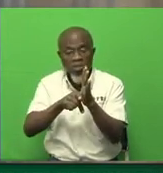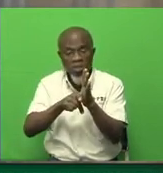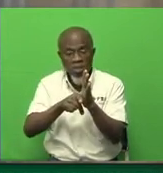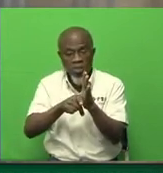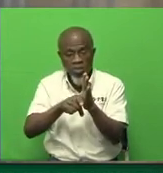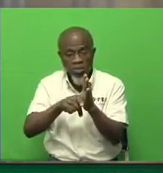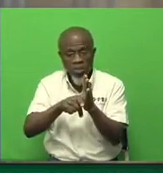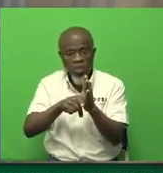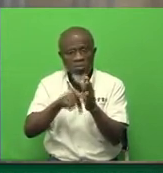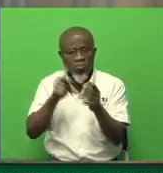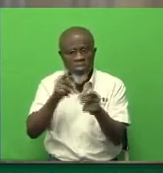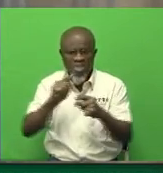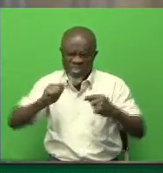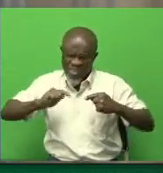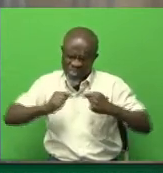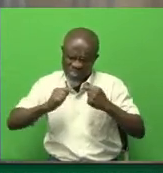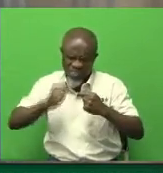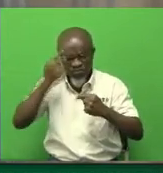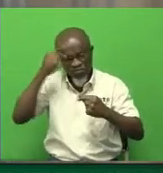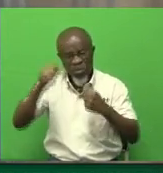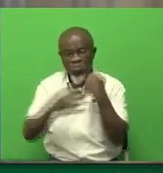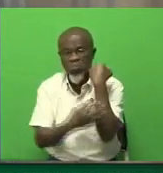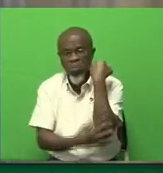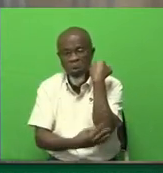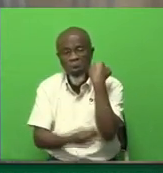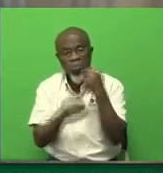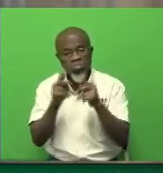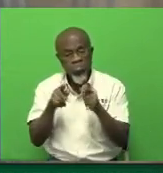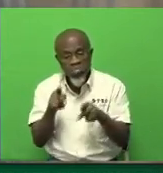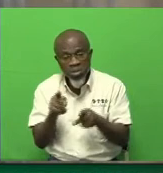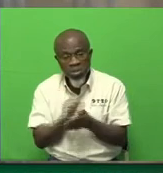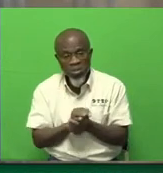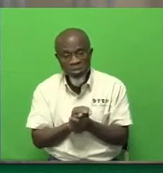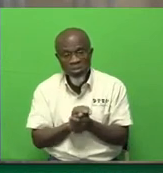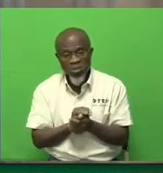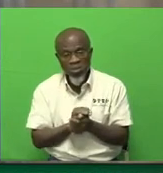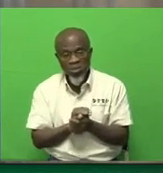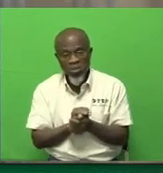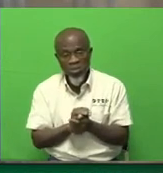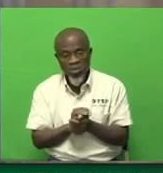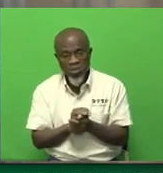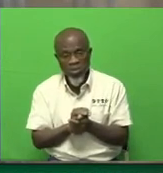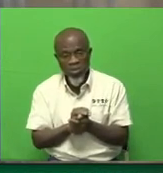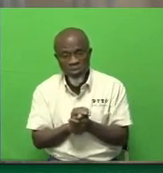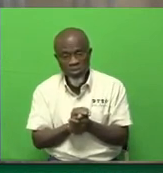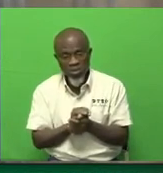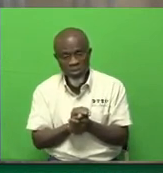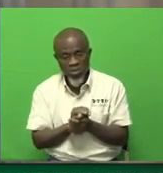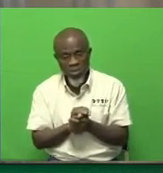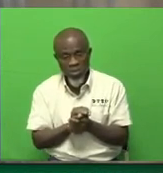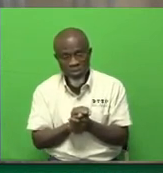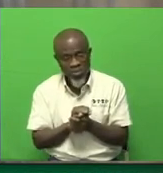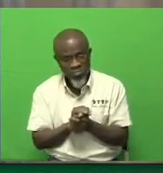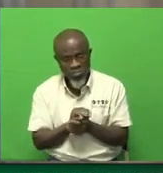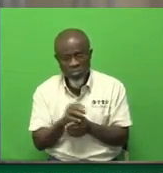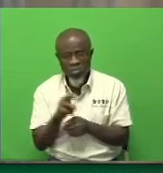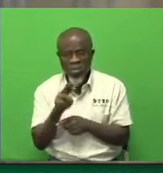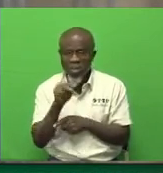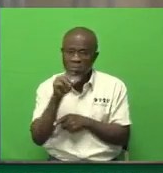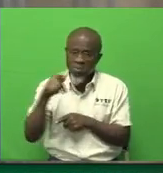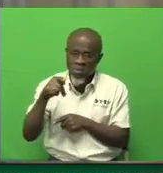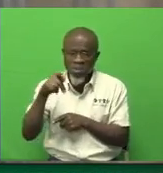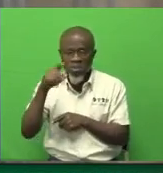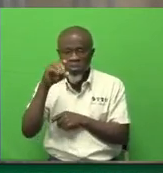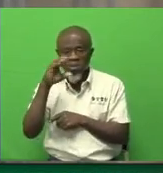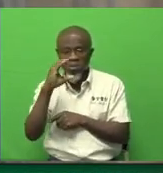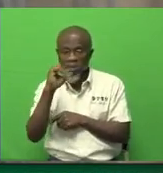poor attorney Scotland will you be voting for these programs and policies that have been wreaking hardship on people we